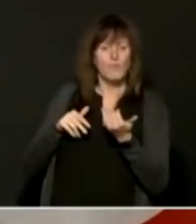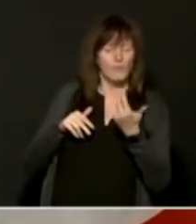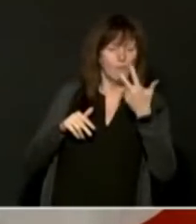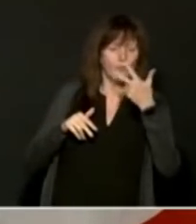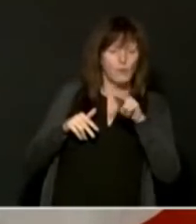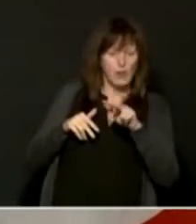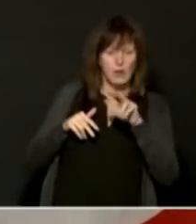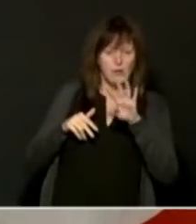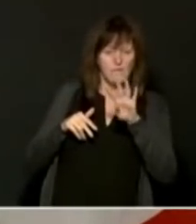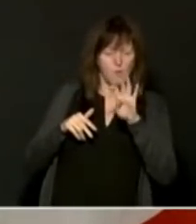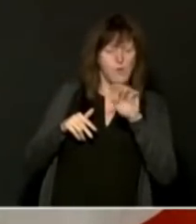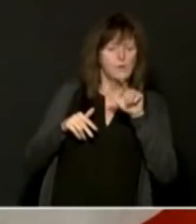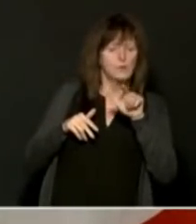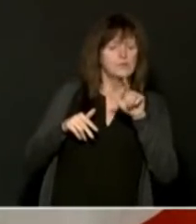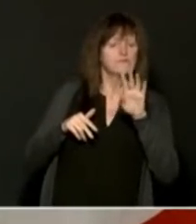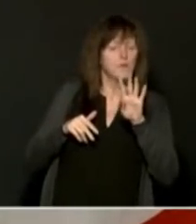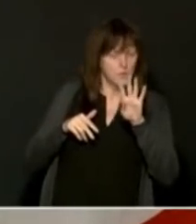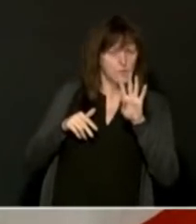3,424 cases.